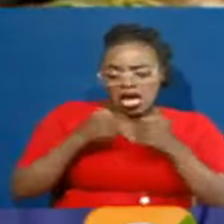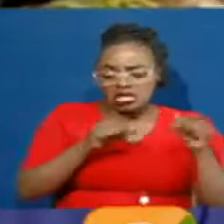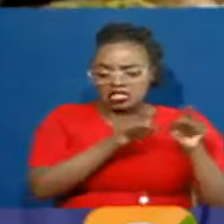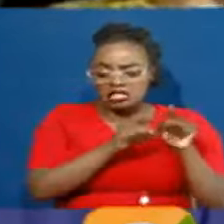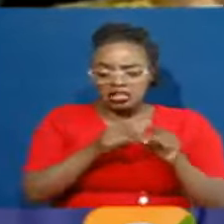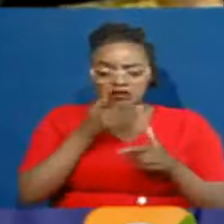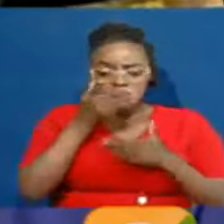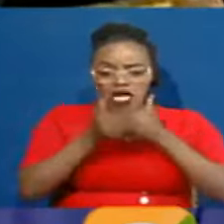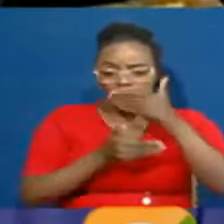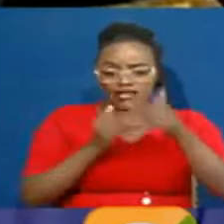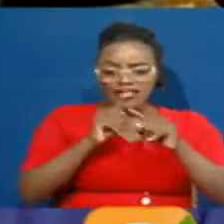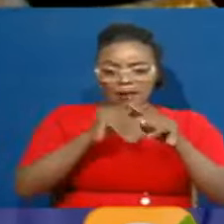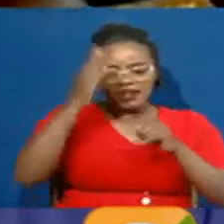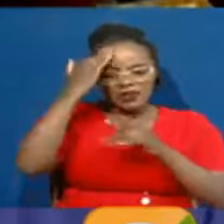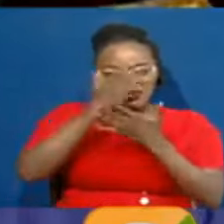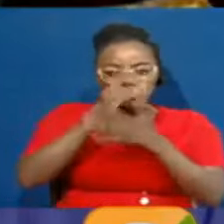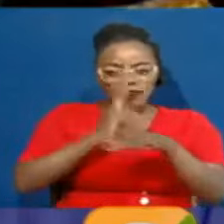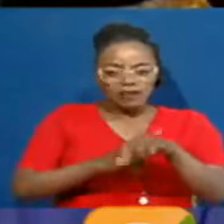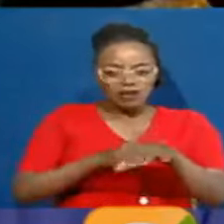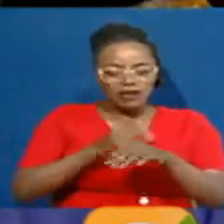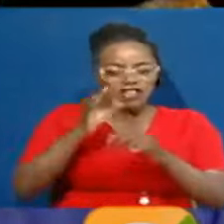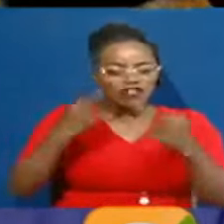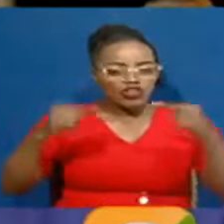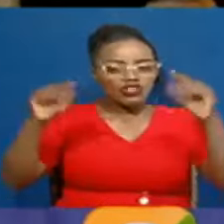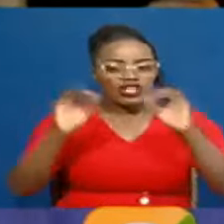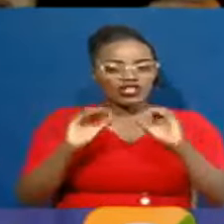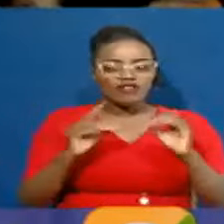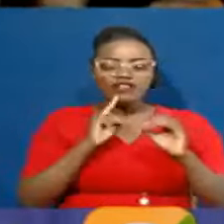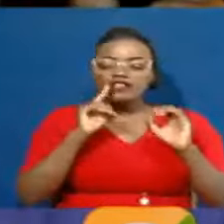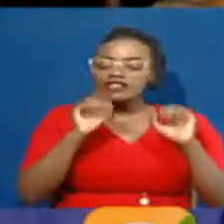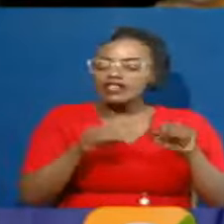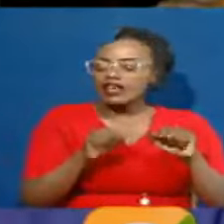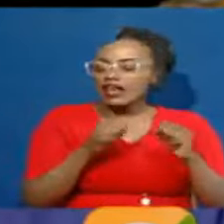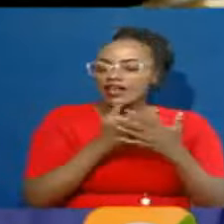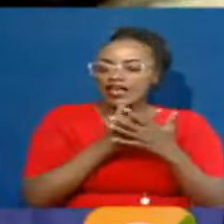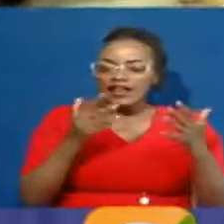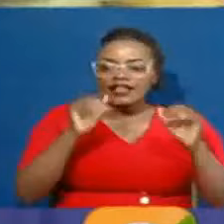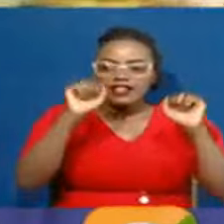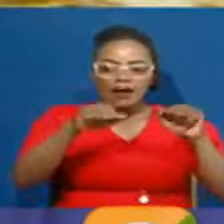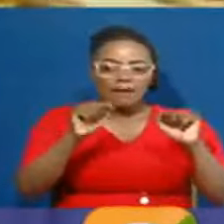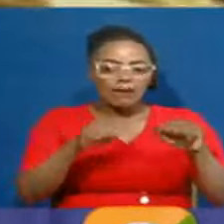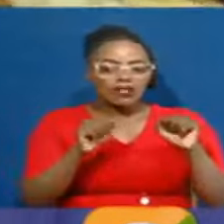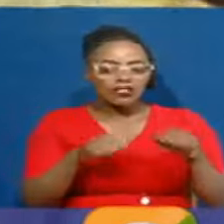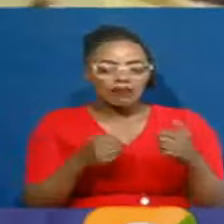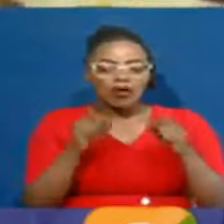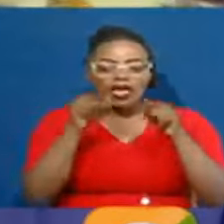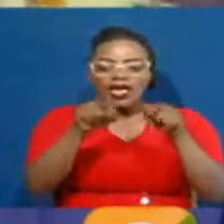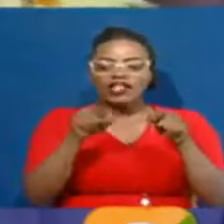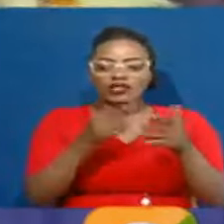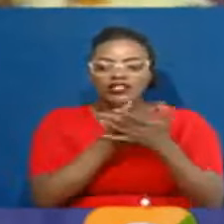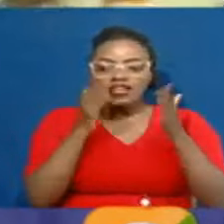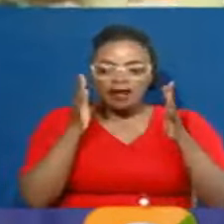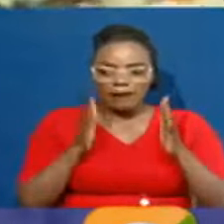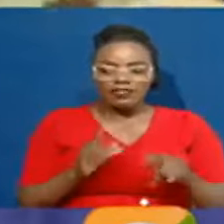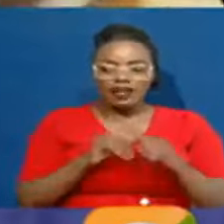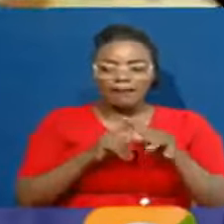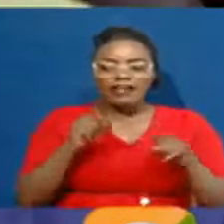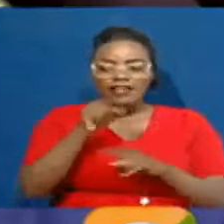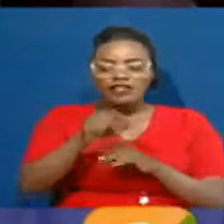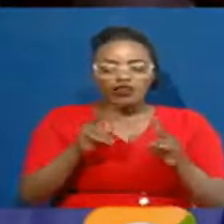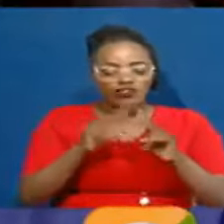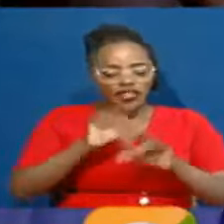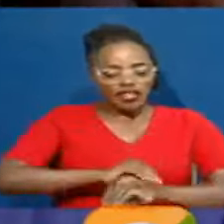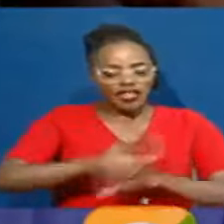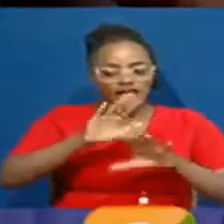very clear. But you know, sometimes when you don't win, you can say anything, and you can accuse anybody. But it was very